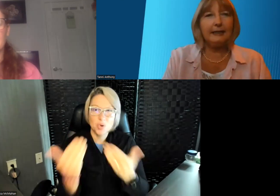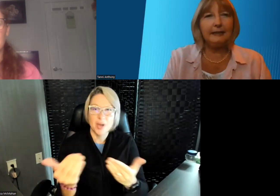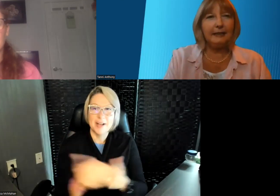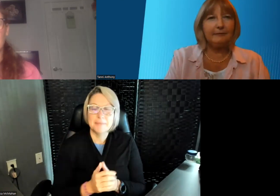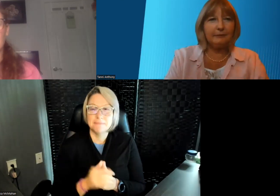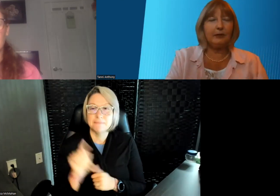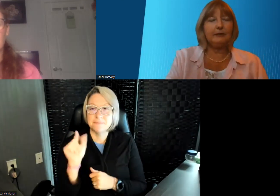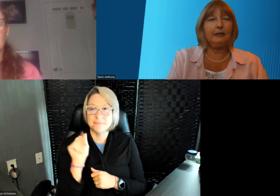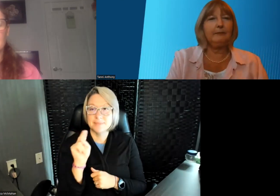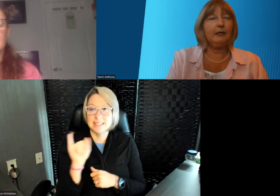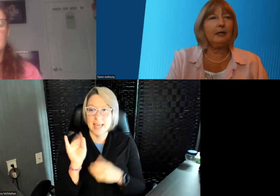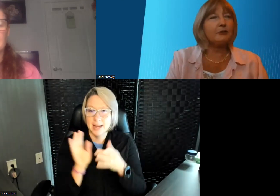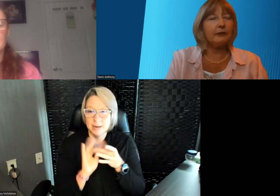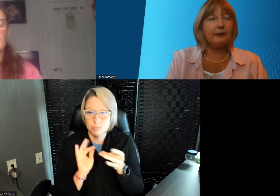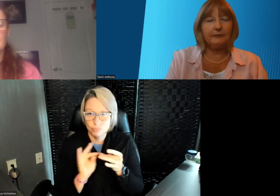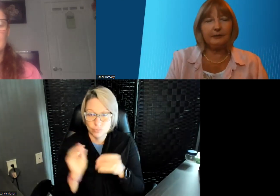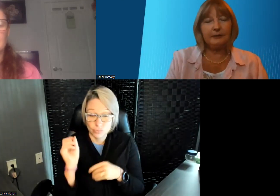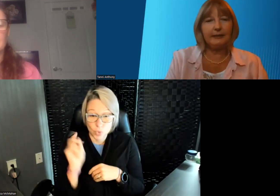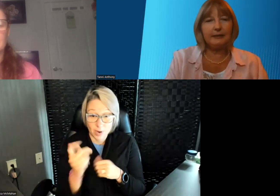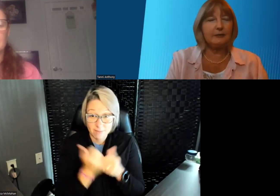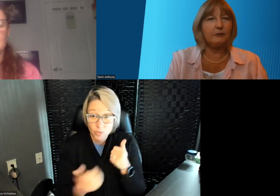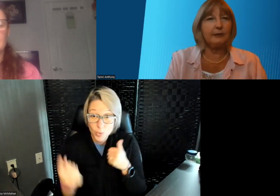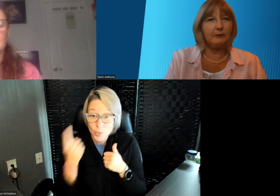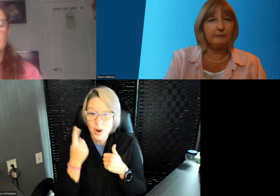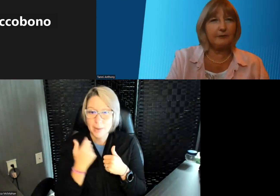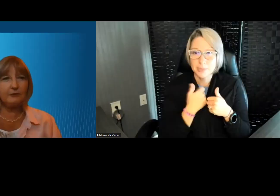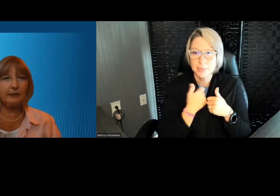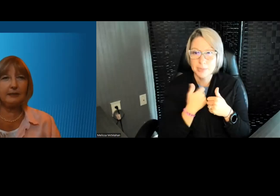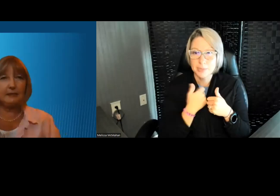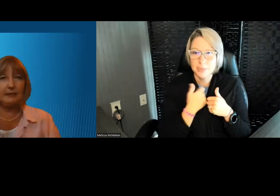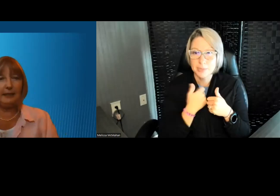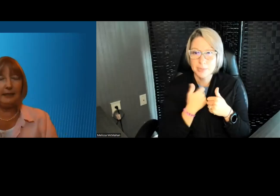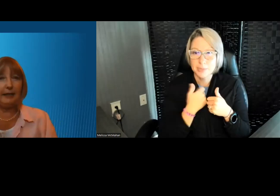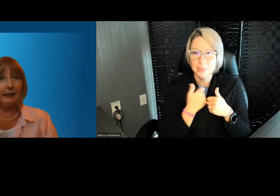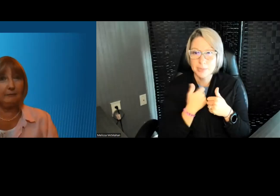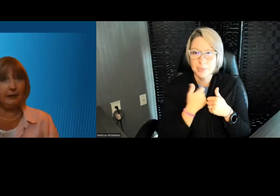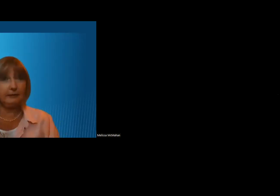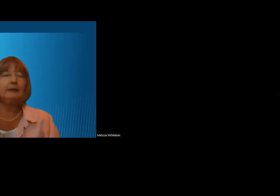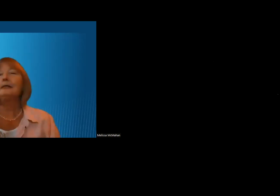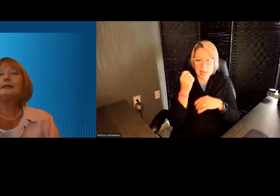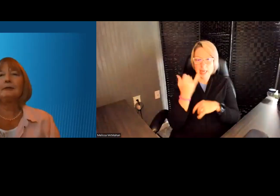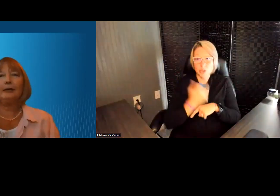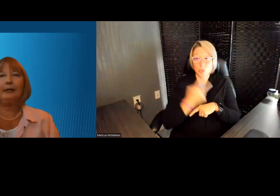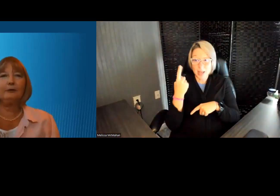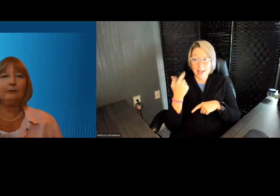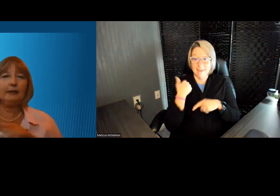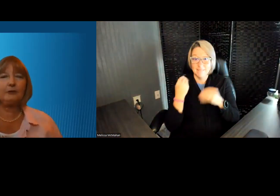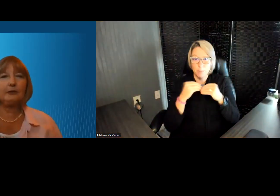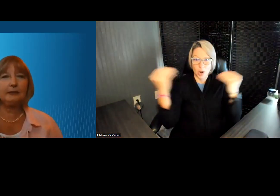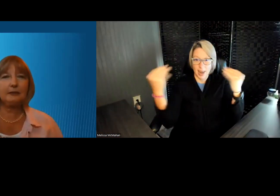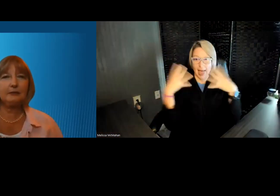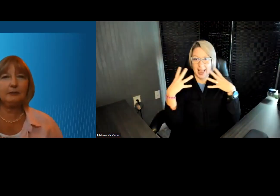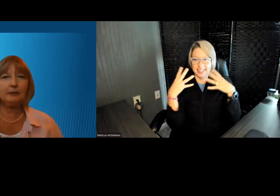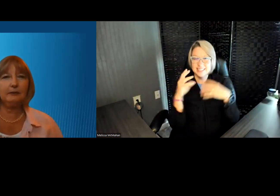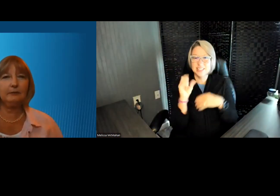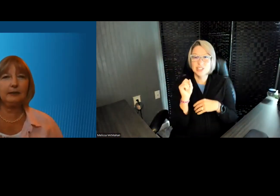Okay, hey everyone. I'm sorry about the lighting situation of yesterday. Today I have light. So now you actually